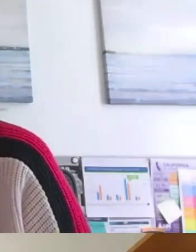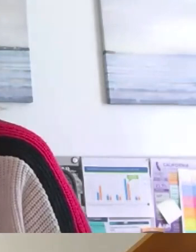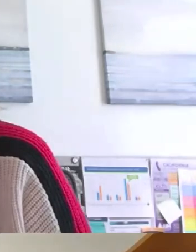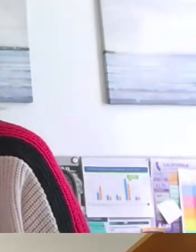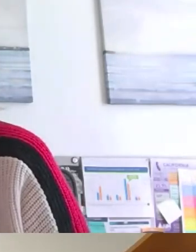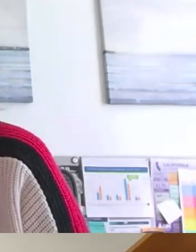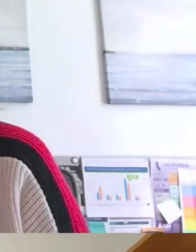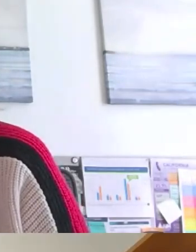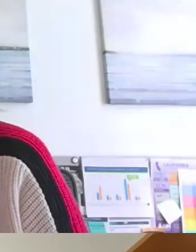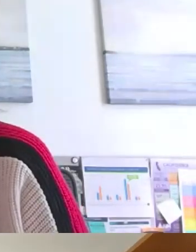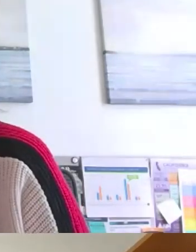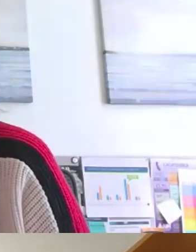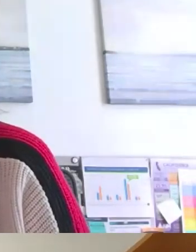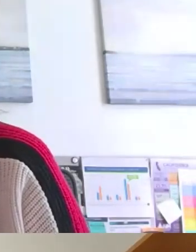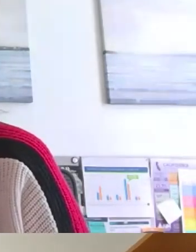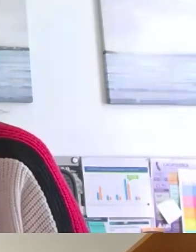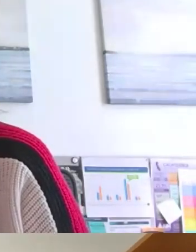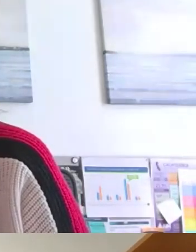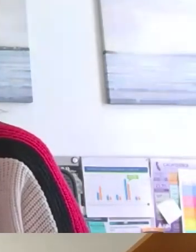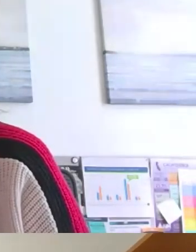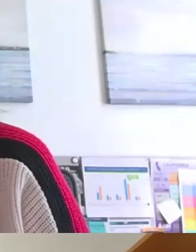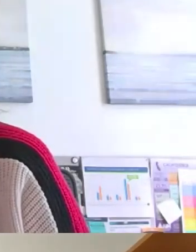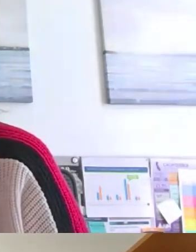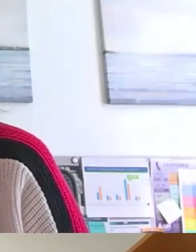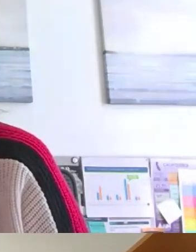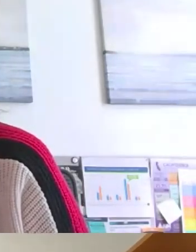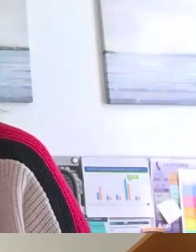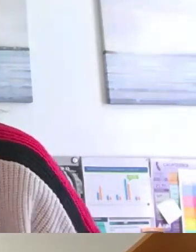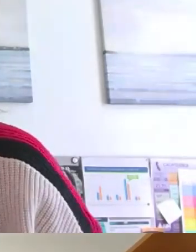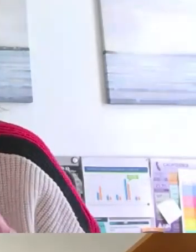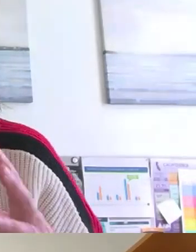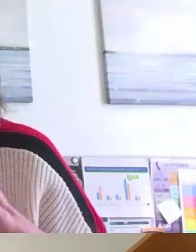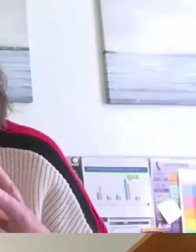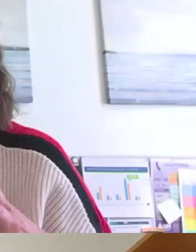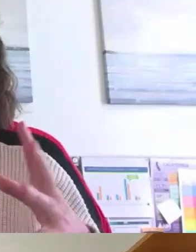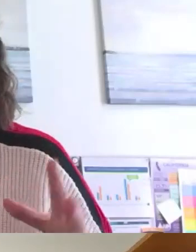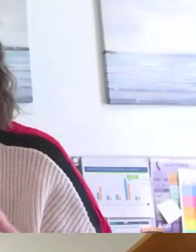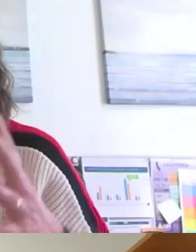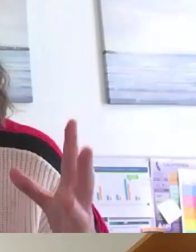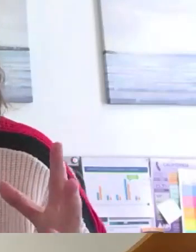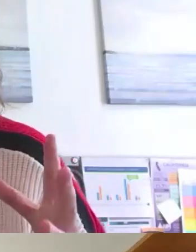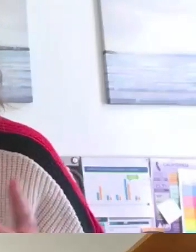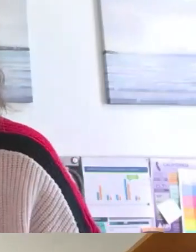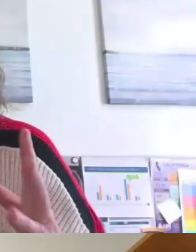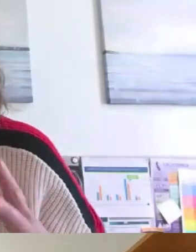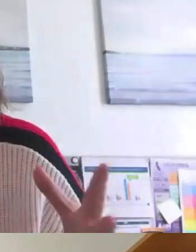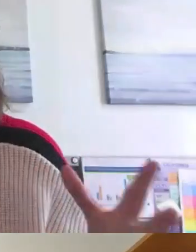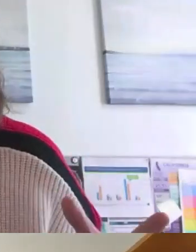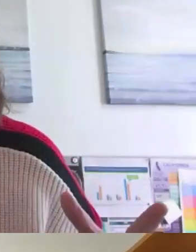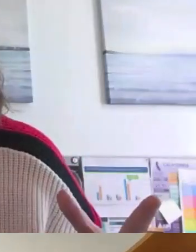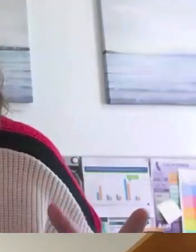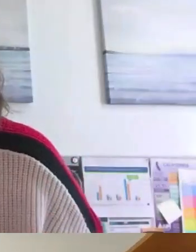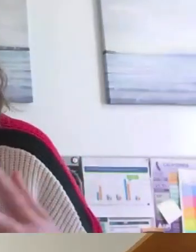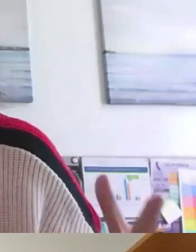imagine. So I think those are two opportunities that are ways that it would be great if this committee said, well, what does a behavioral